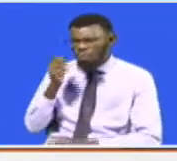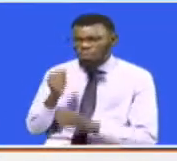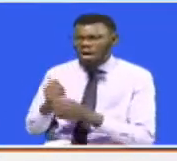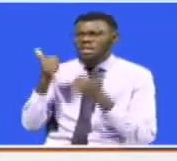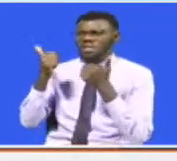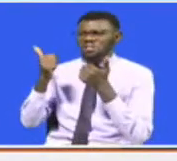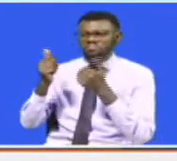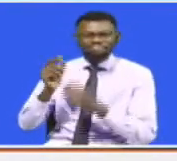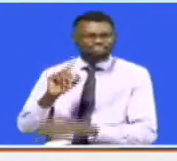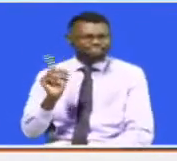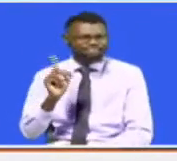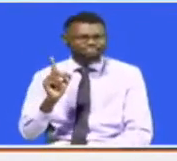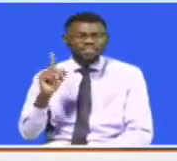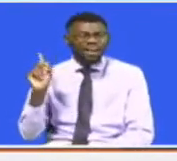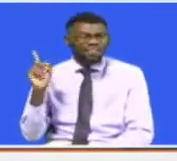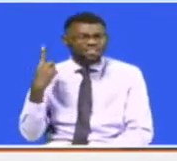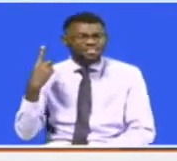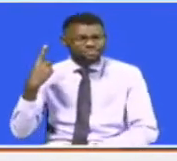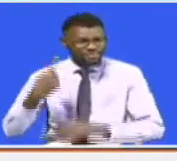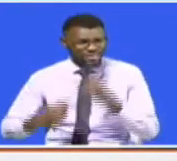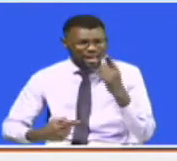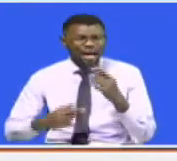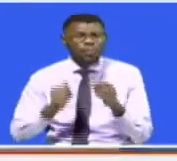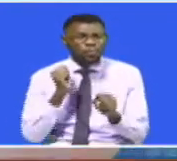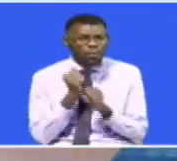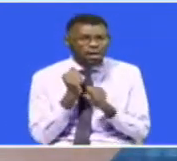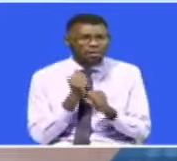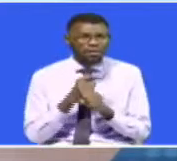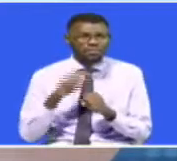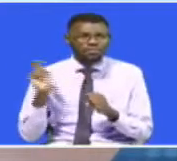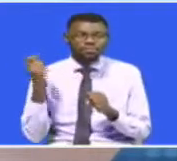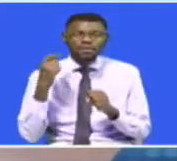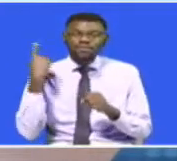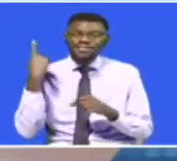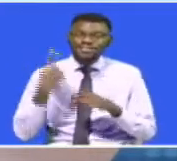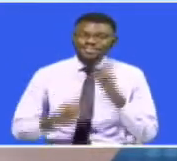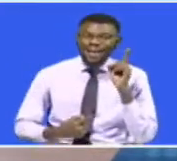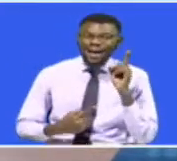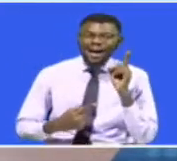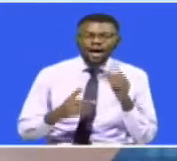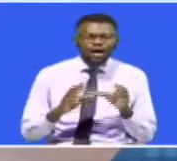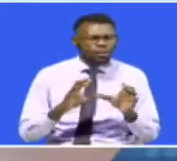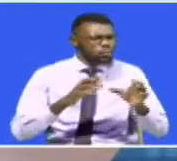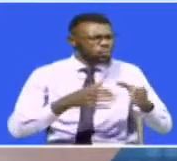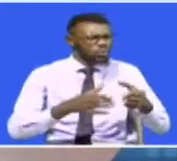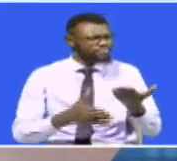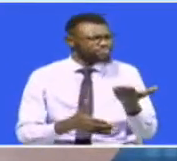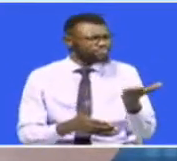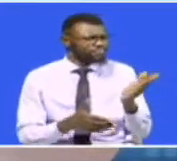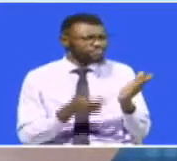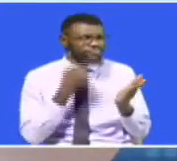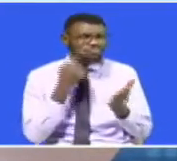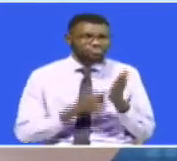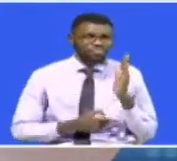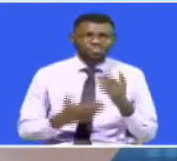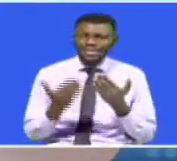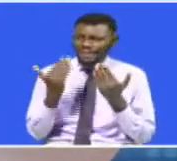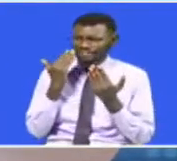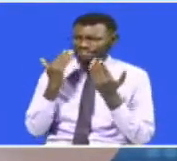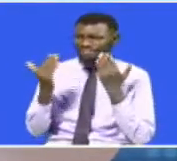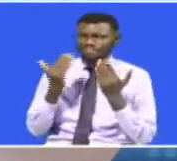rating for his first year in office. As the president concludes his first year, the group says they have observed a string of